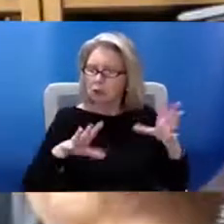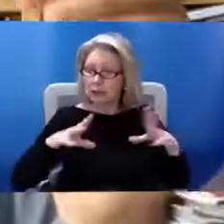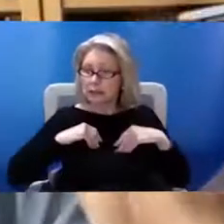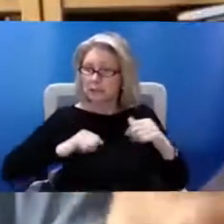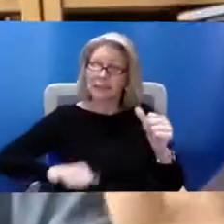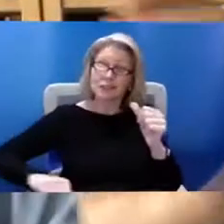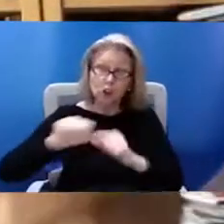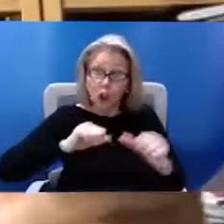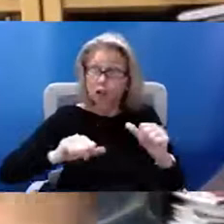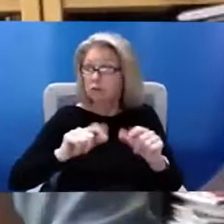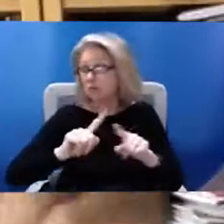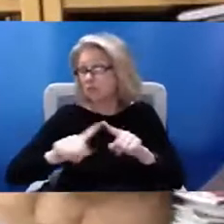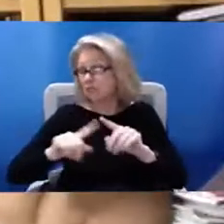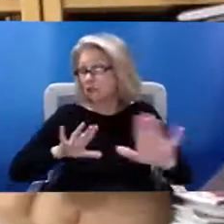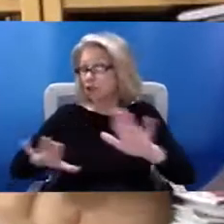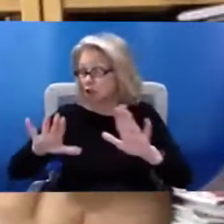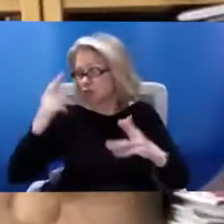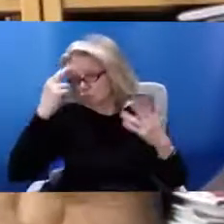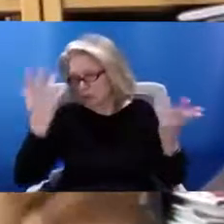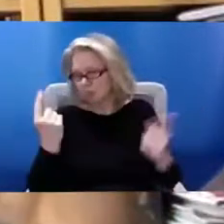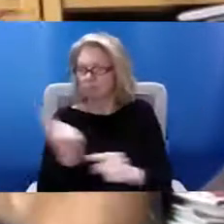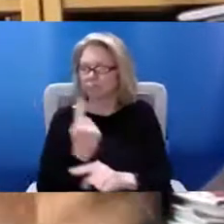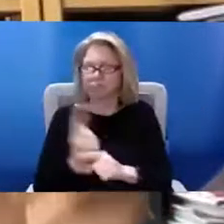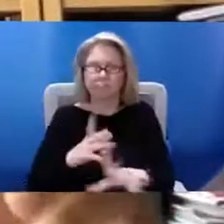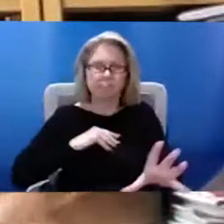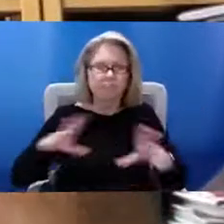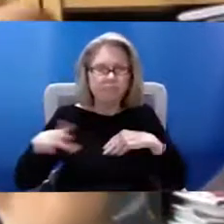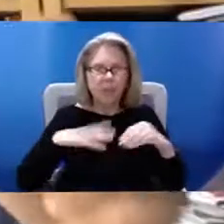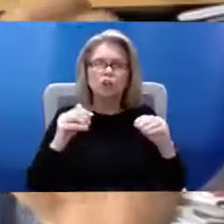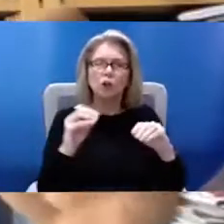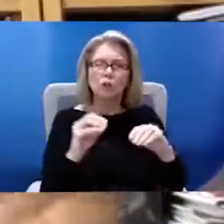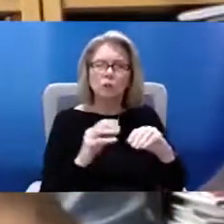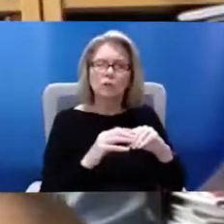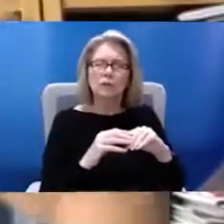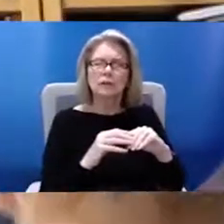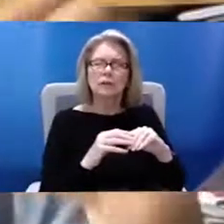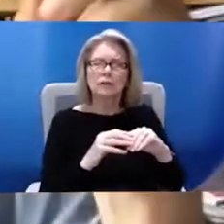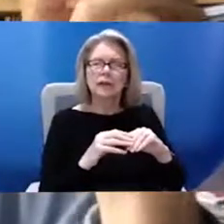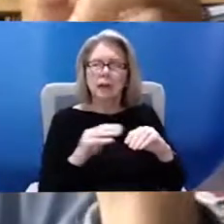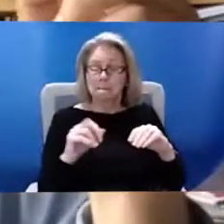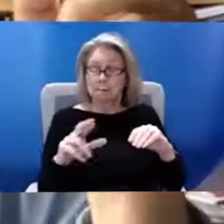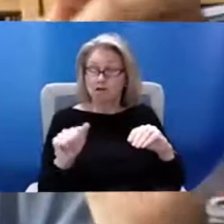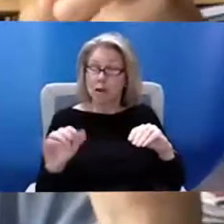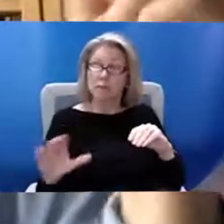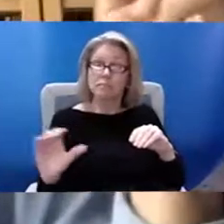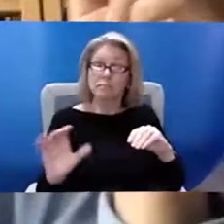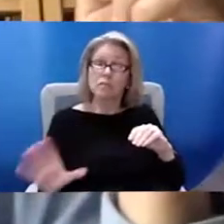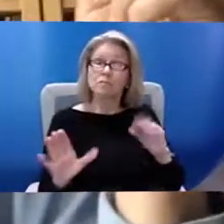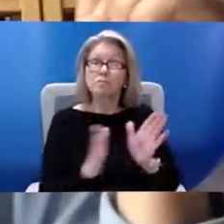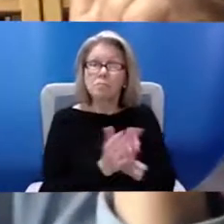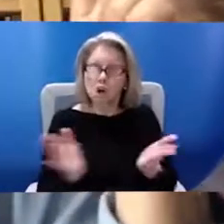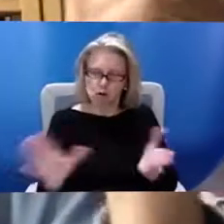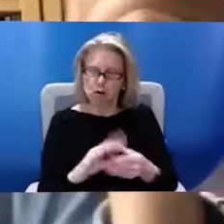celebrating and accepting each other's differences, right? So coalition is very significantly, in